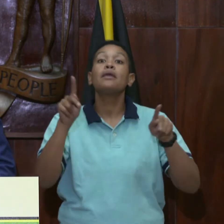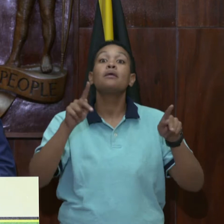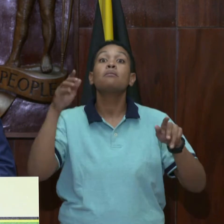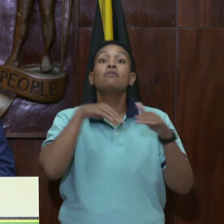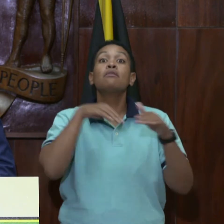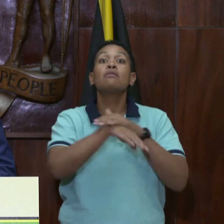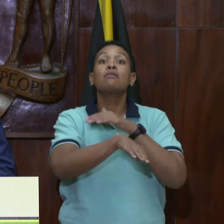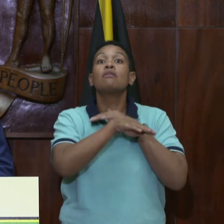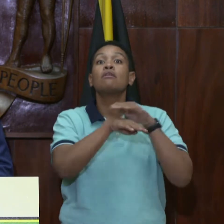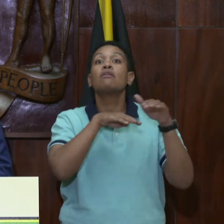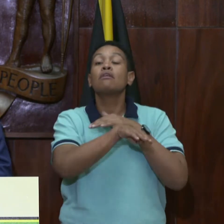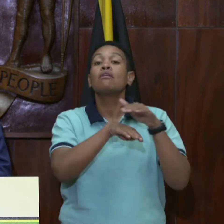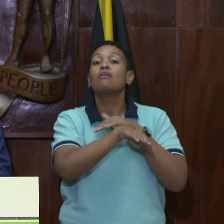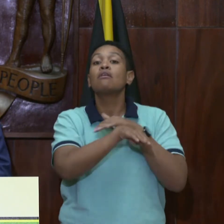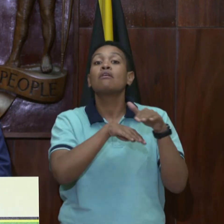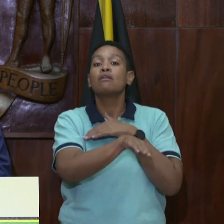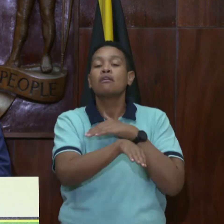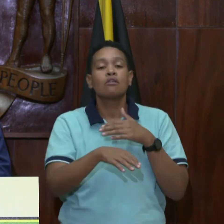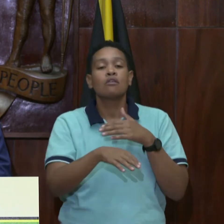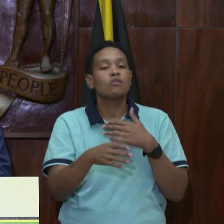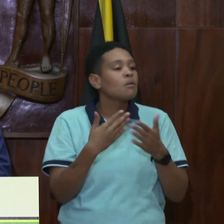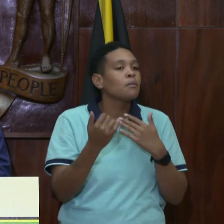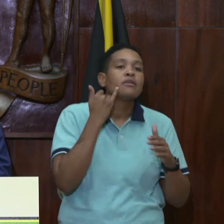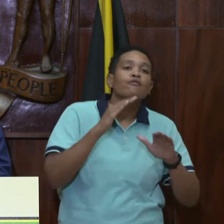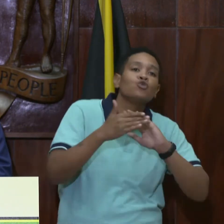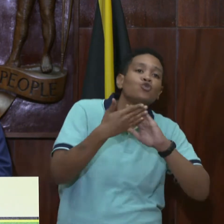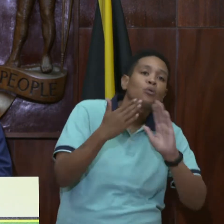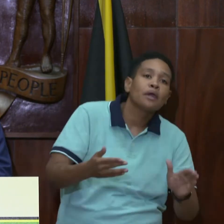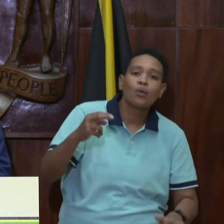traffic. I think that's very clear.